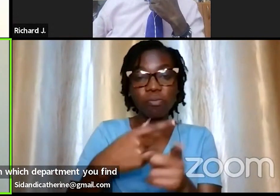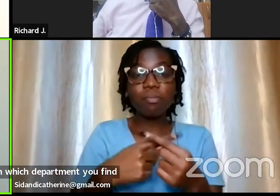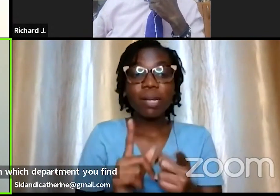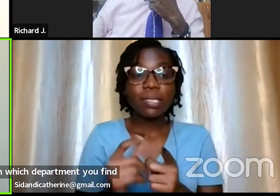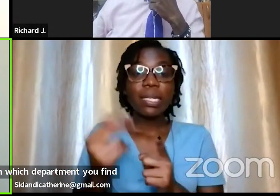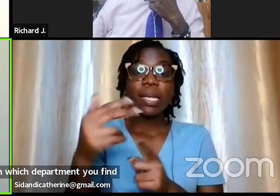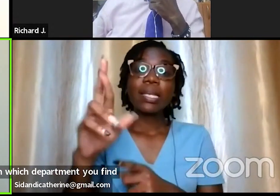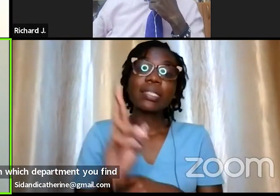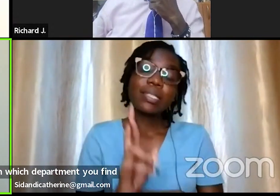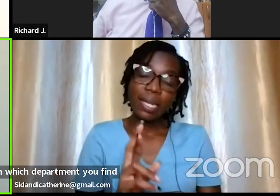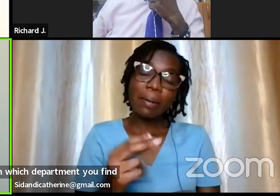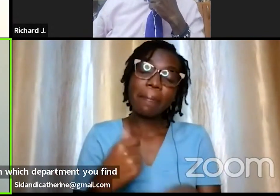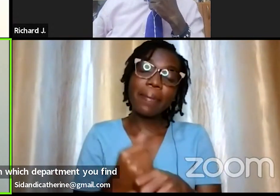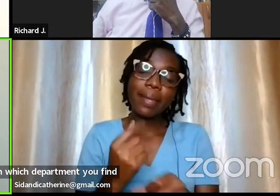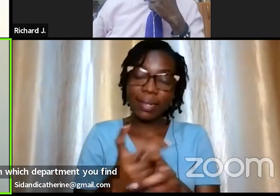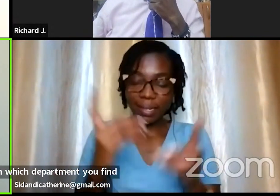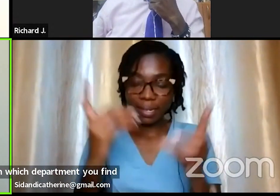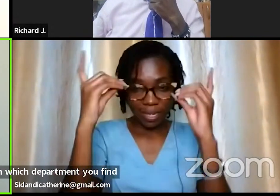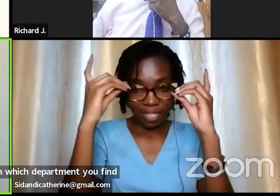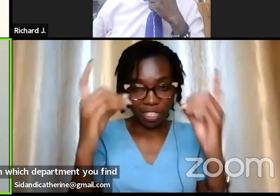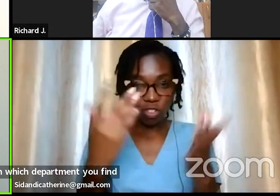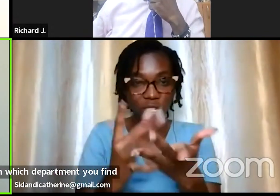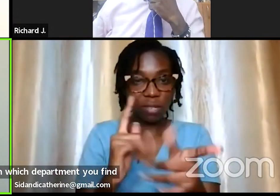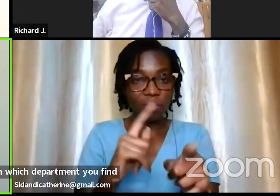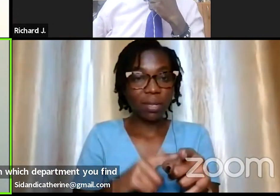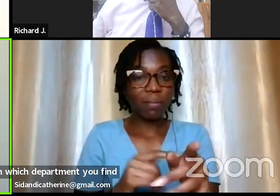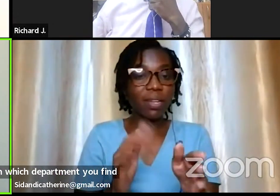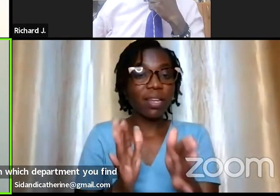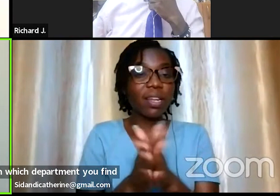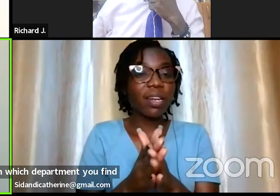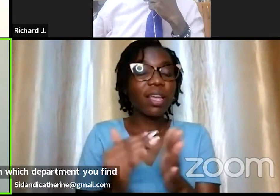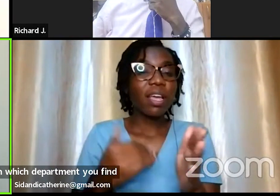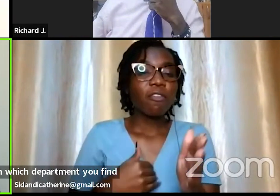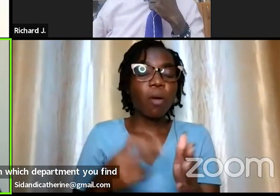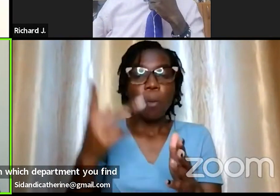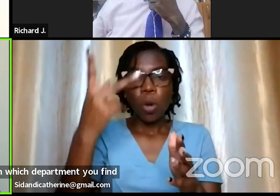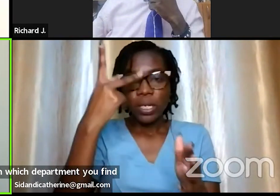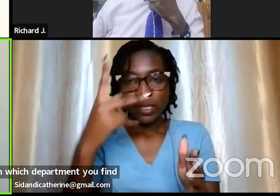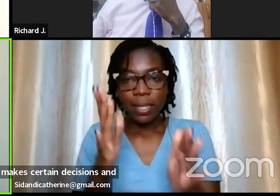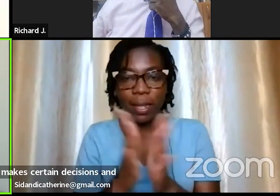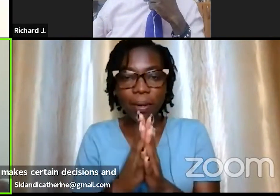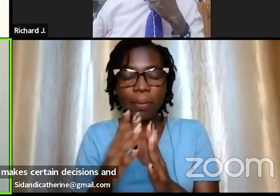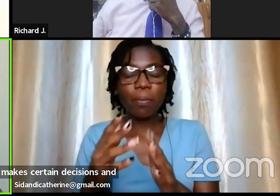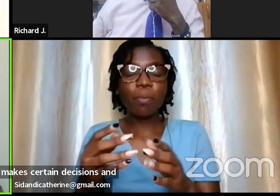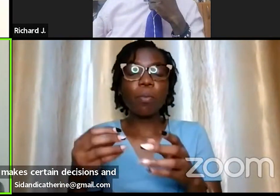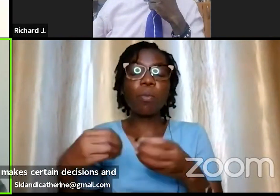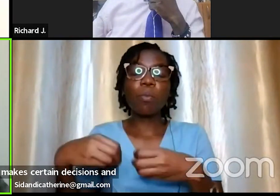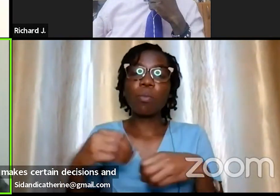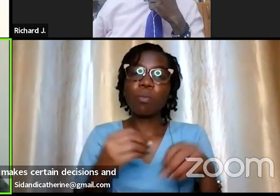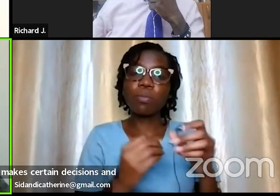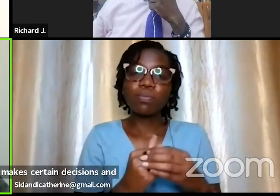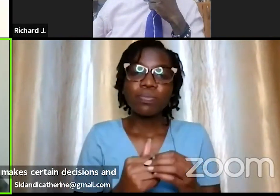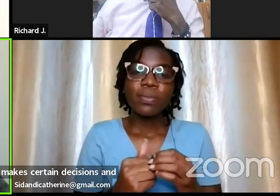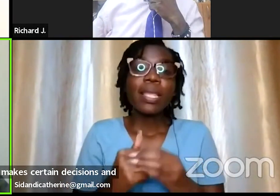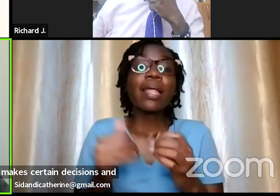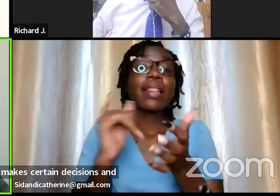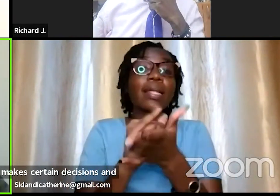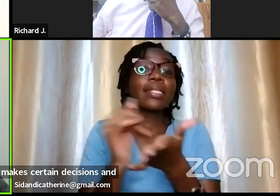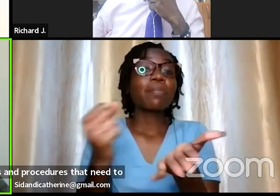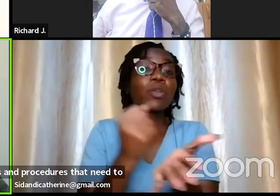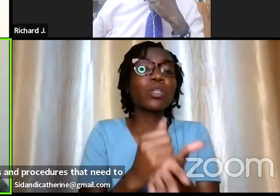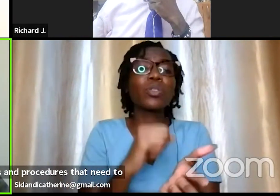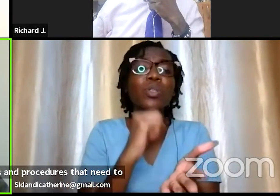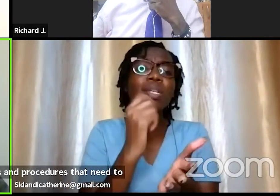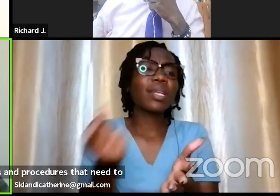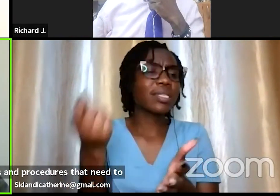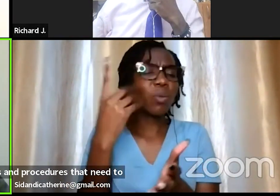makes certain decisions, and there are certain policies and procedures that need to be followed that employees don't necessarily understand. Why is the HR